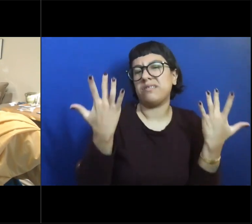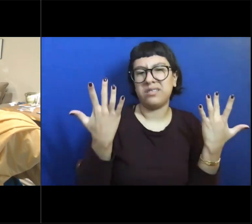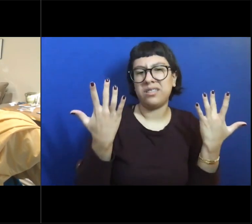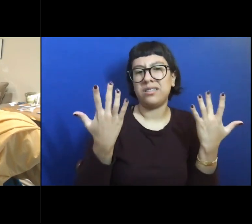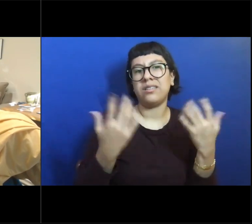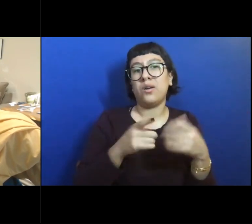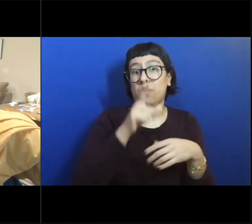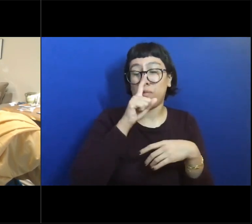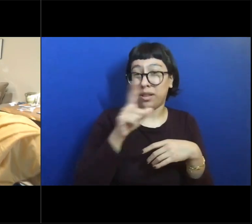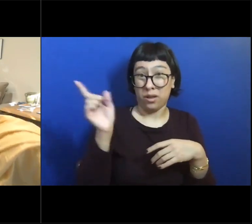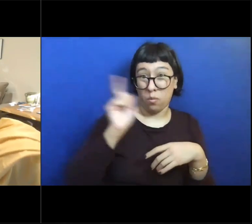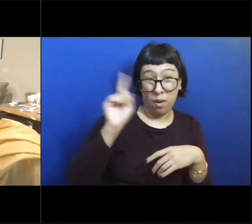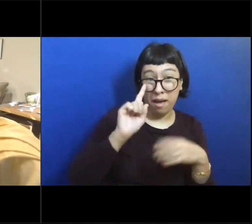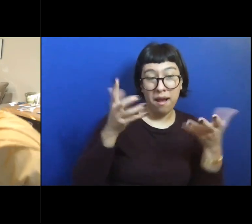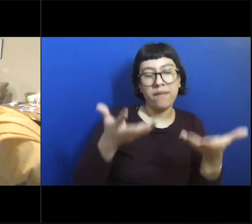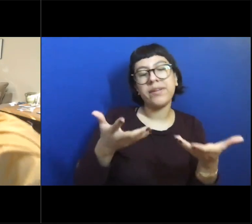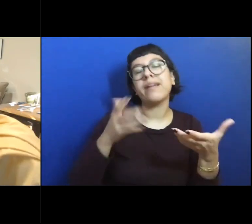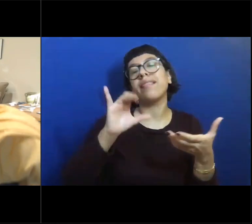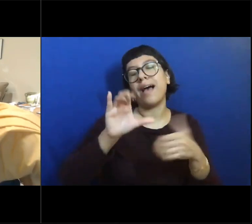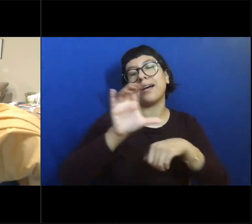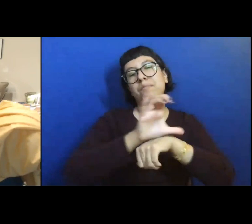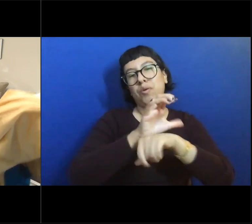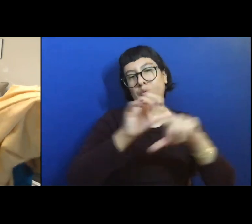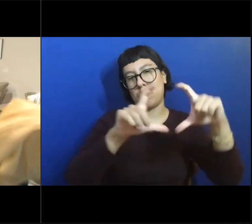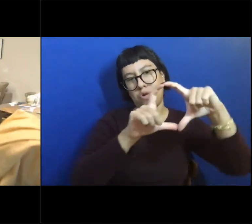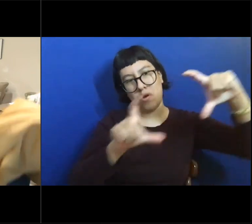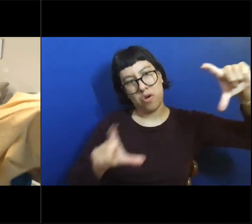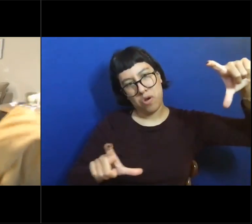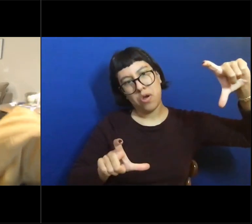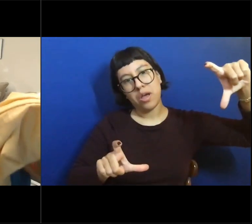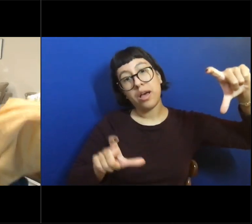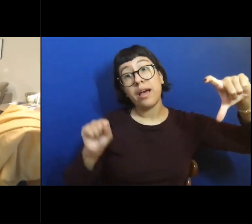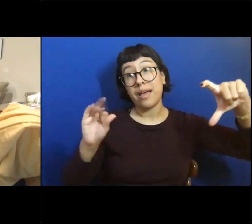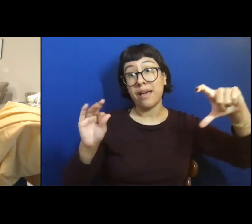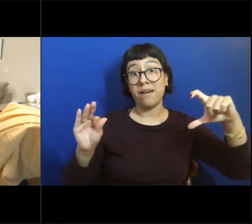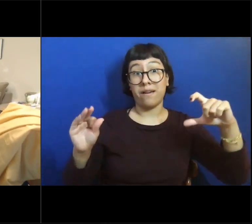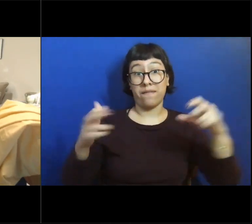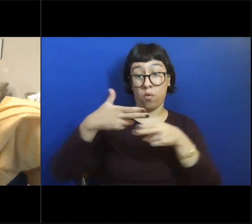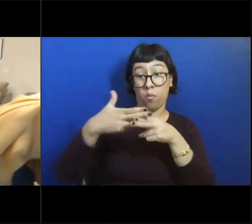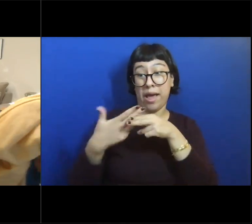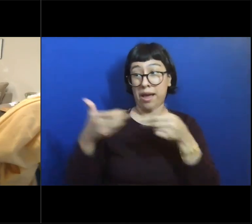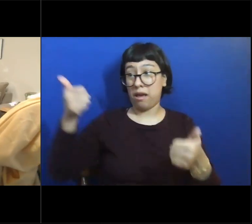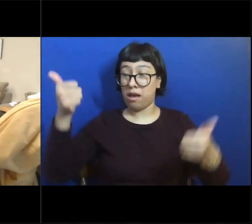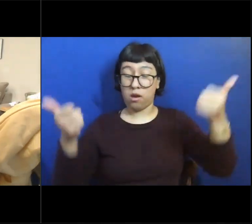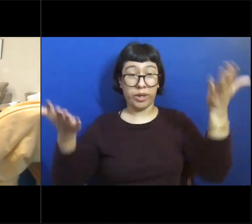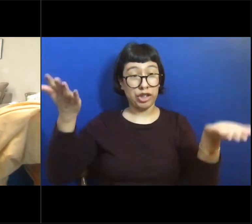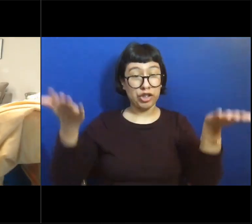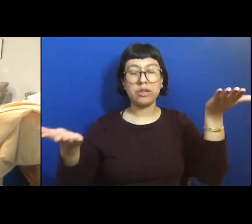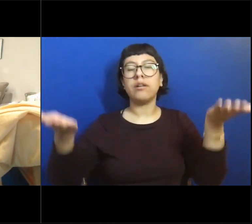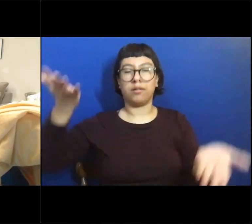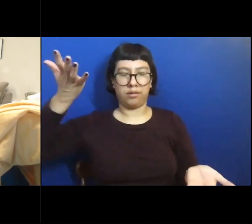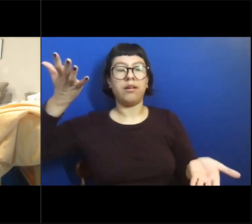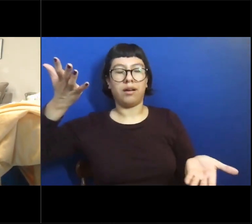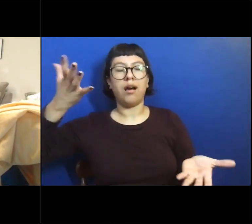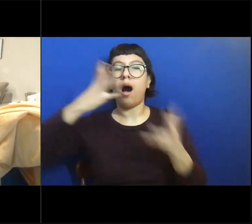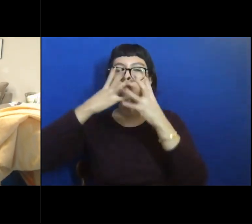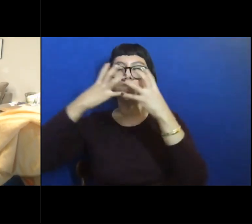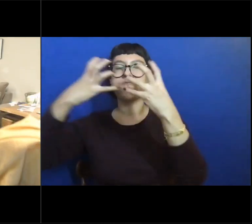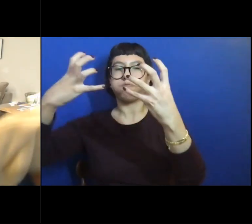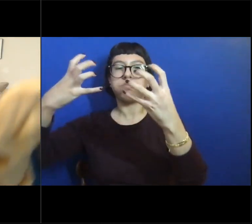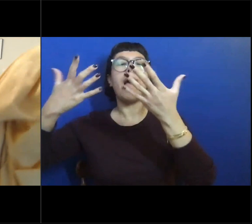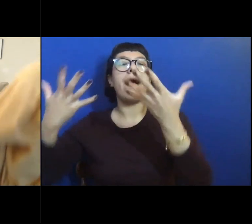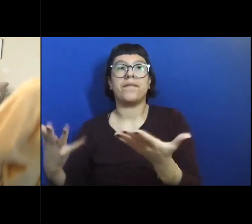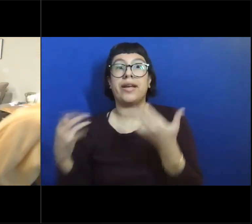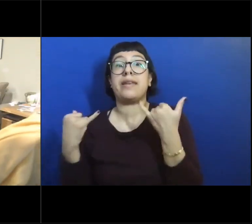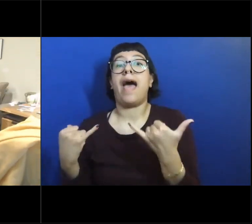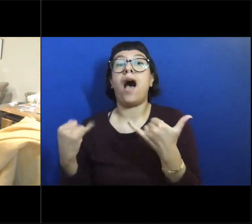really just that circuit board. And if I weigh these two, the balloon is a lot heavier, but the balloon's going to be full of helium and hydrogen,